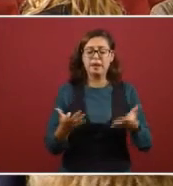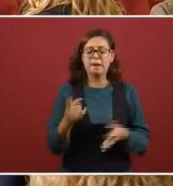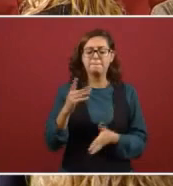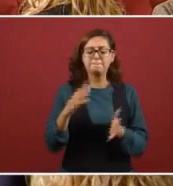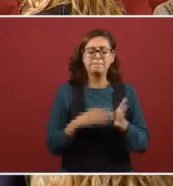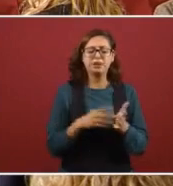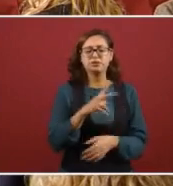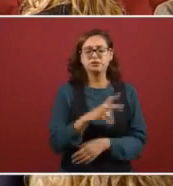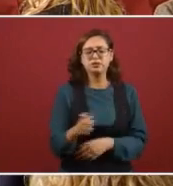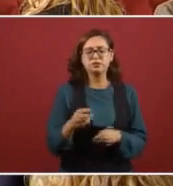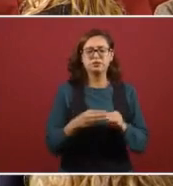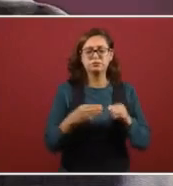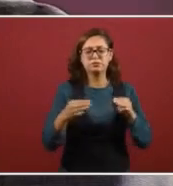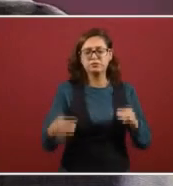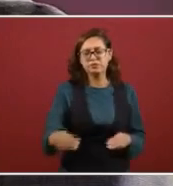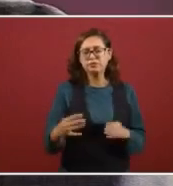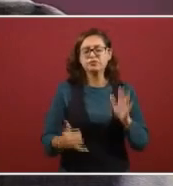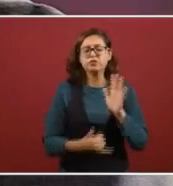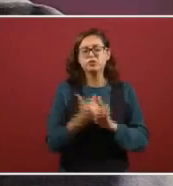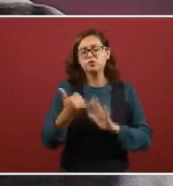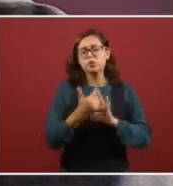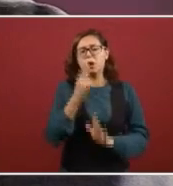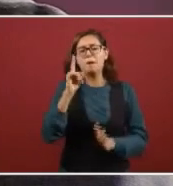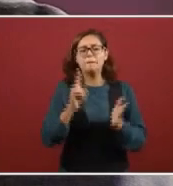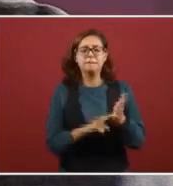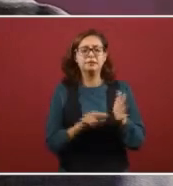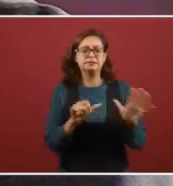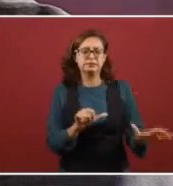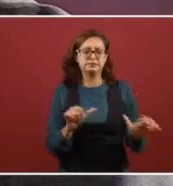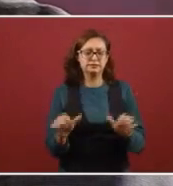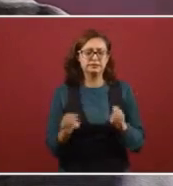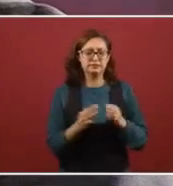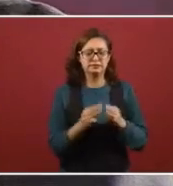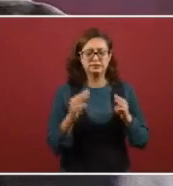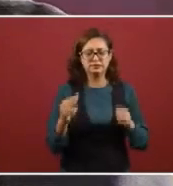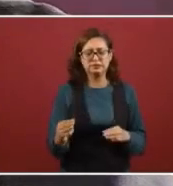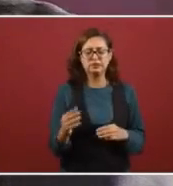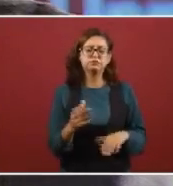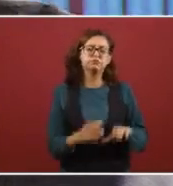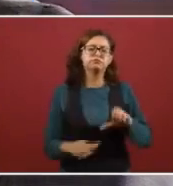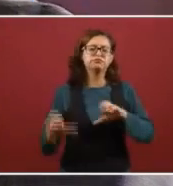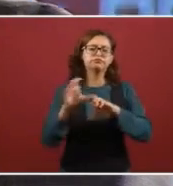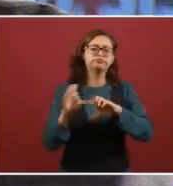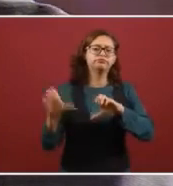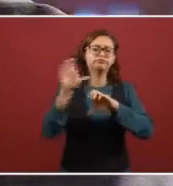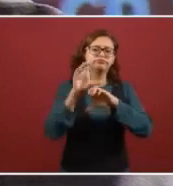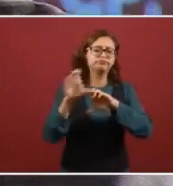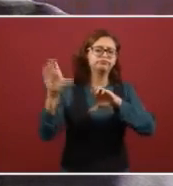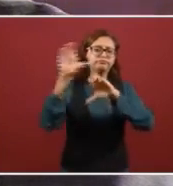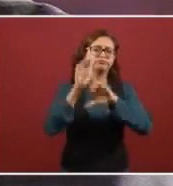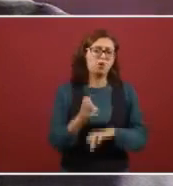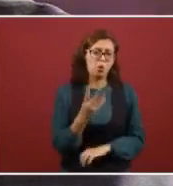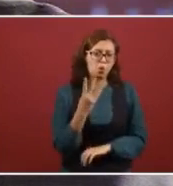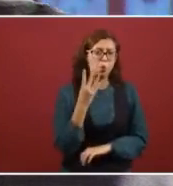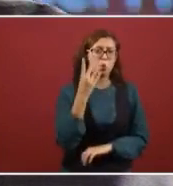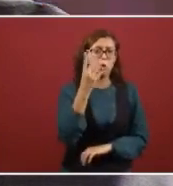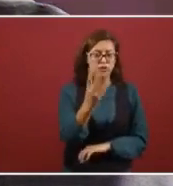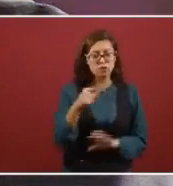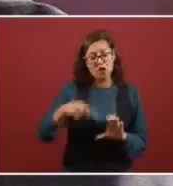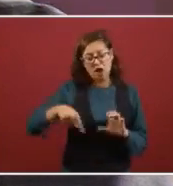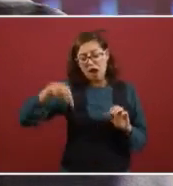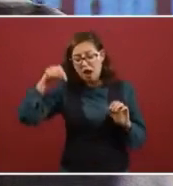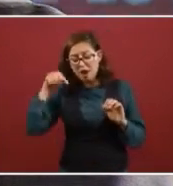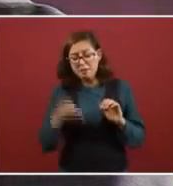in 35,000 meters square. It has 4 levels, and it's got a